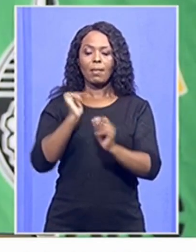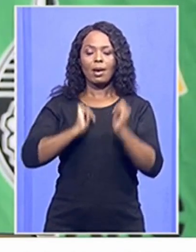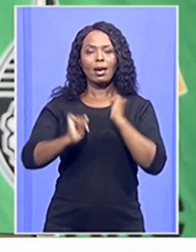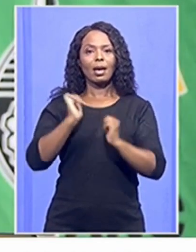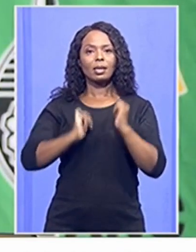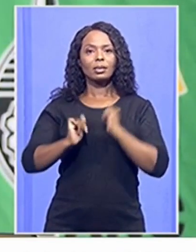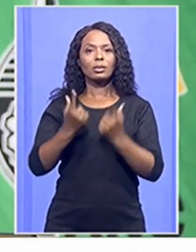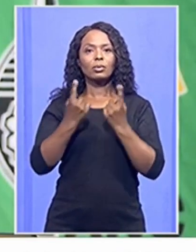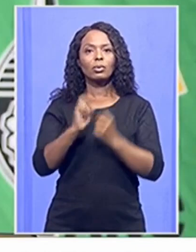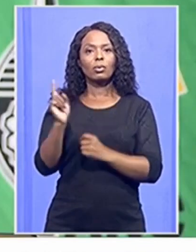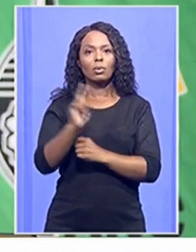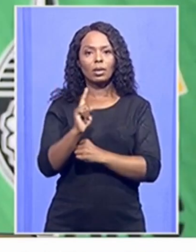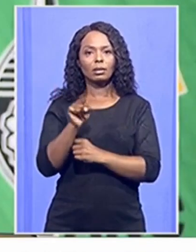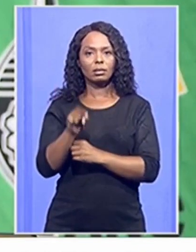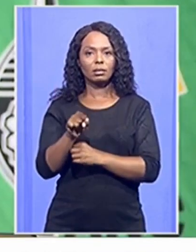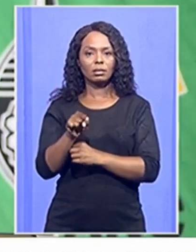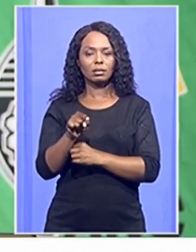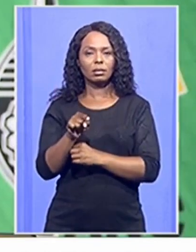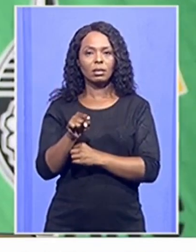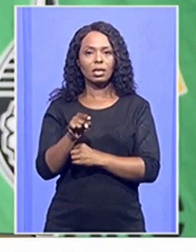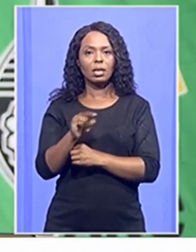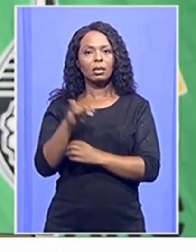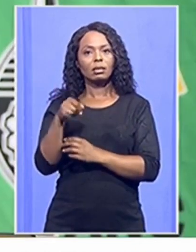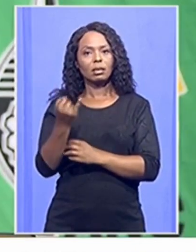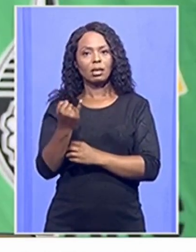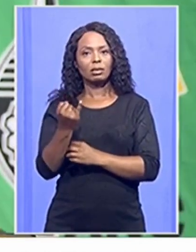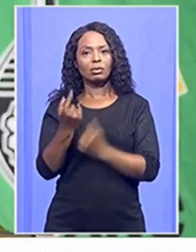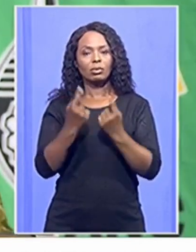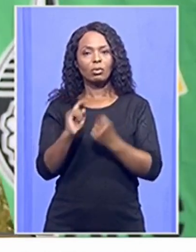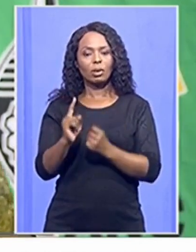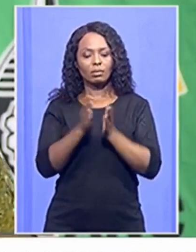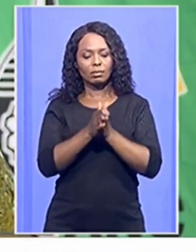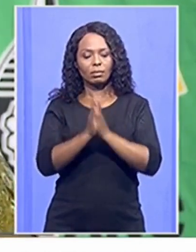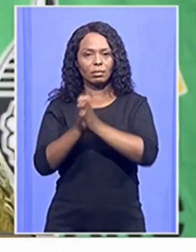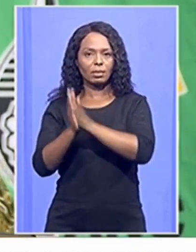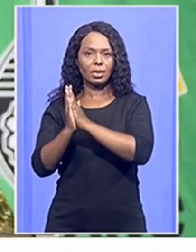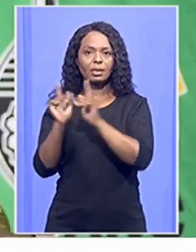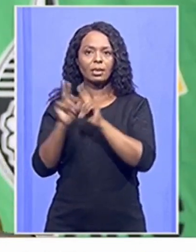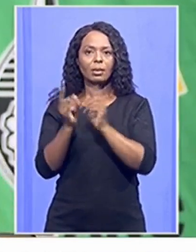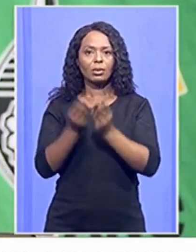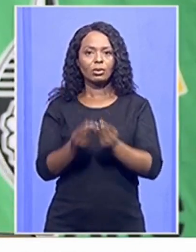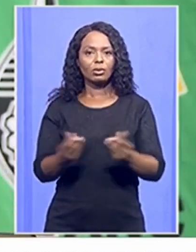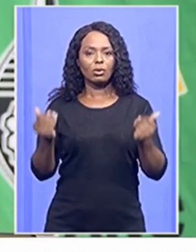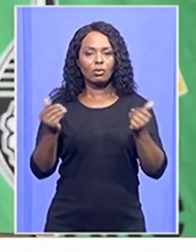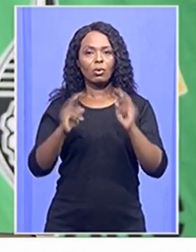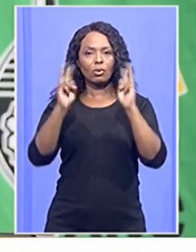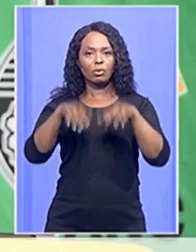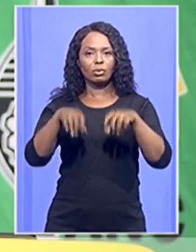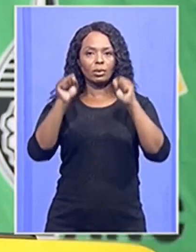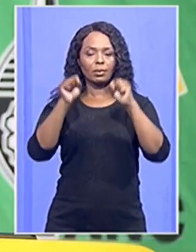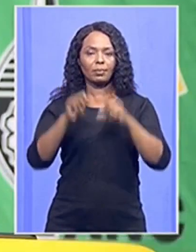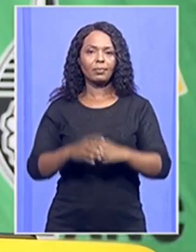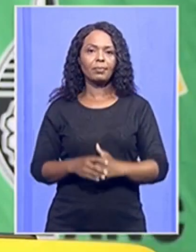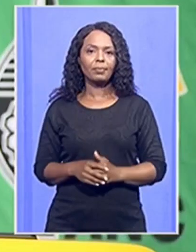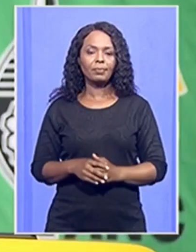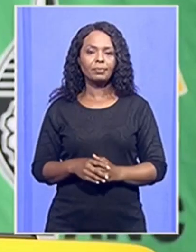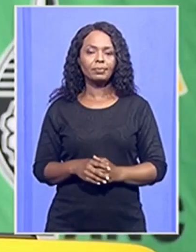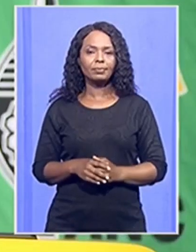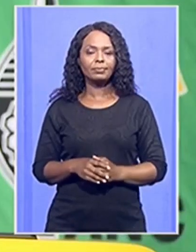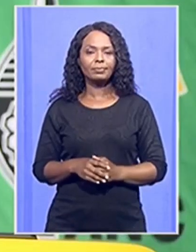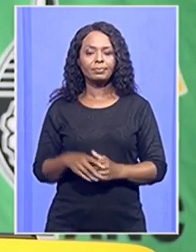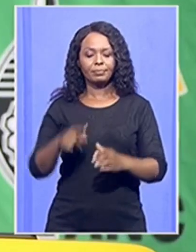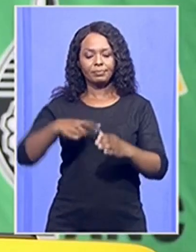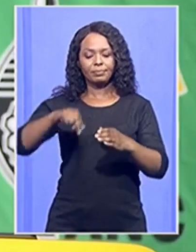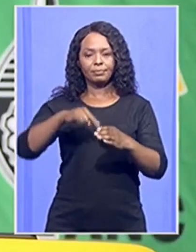we would be empowered to undertake to urgently resolve load shedding within